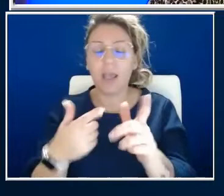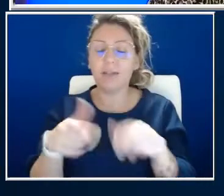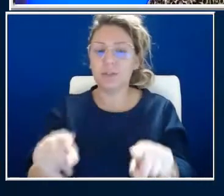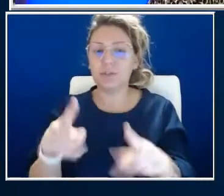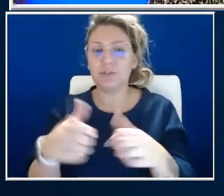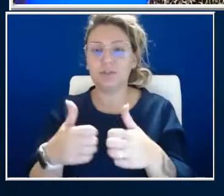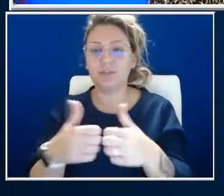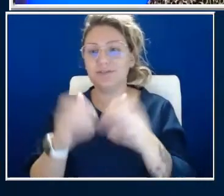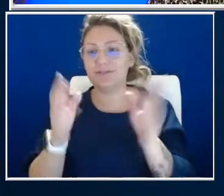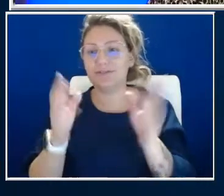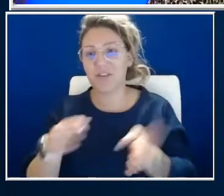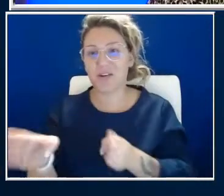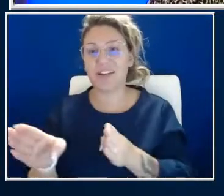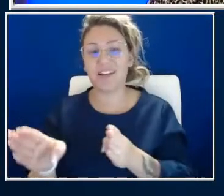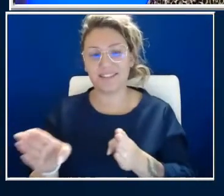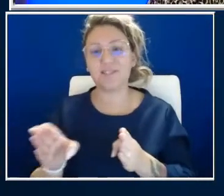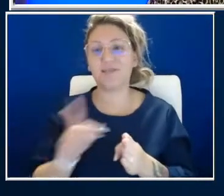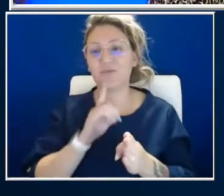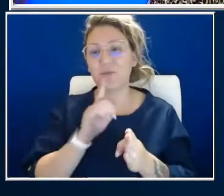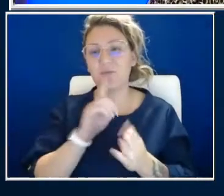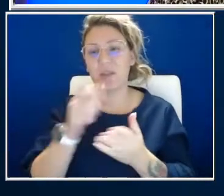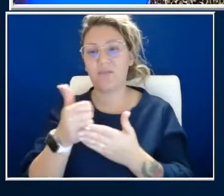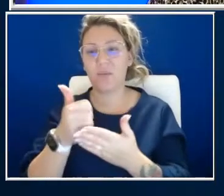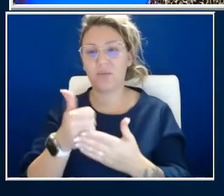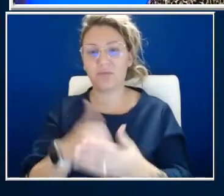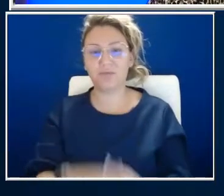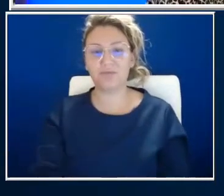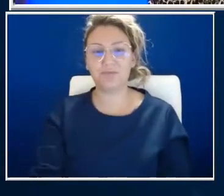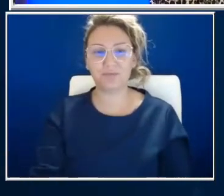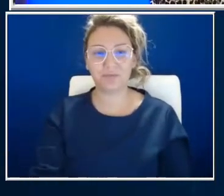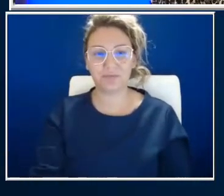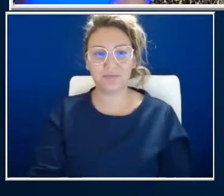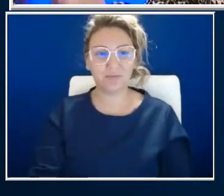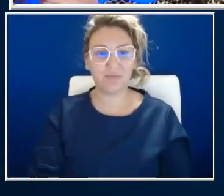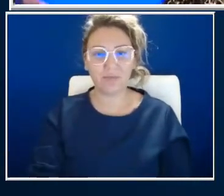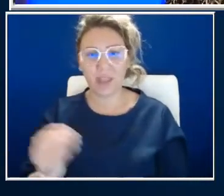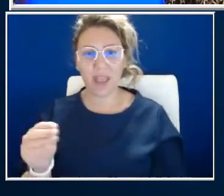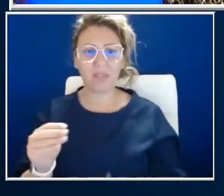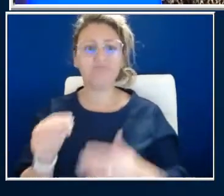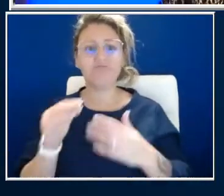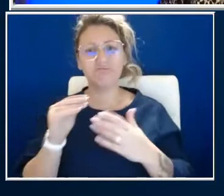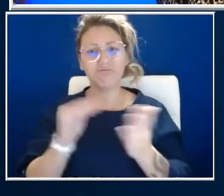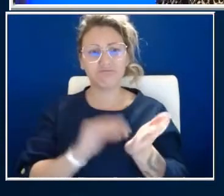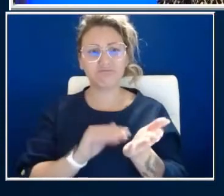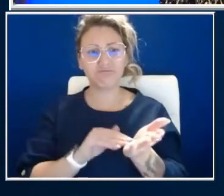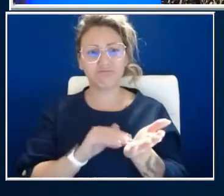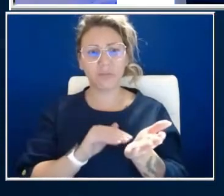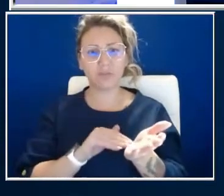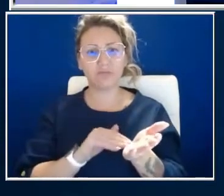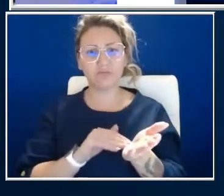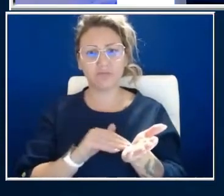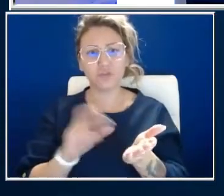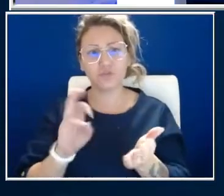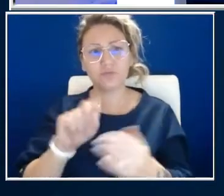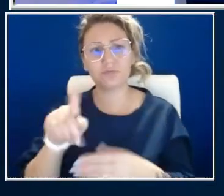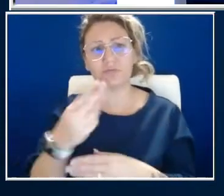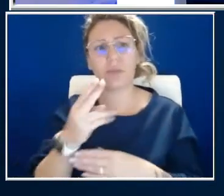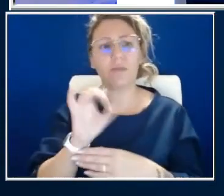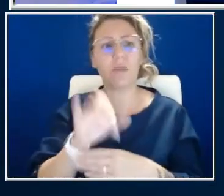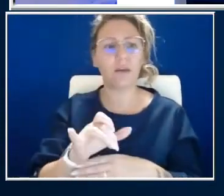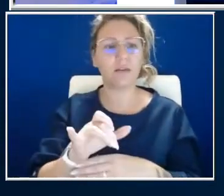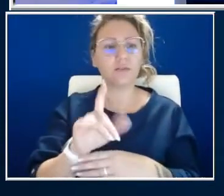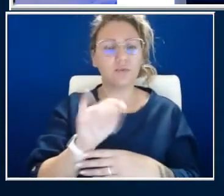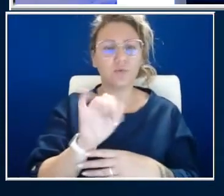organization really helpful. And Dr. Smith, we talk about this is a tool. Yeah, it's a tool, and sometimes we don't use it right